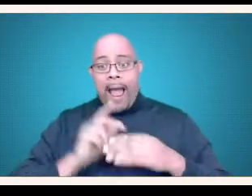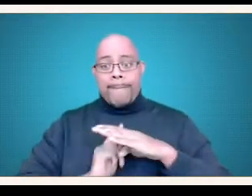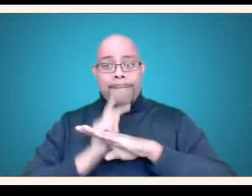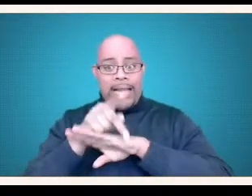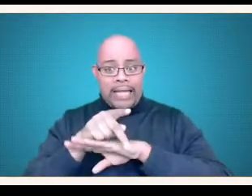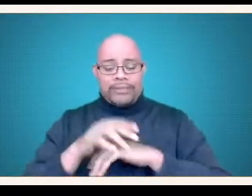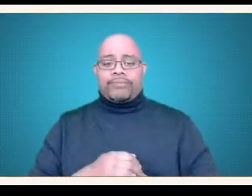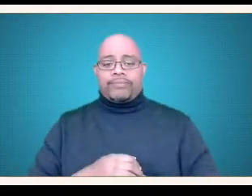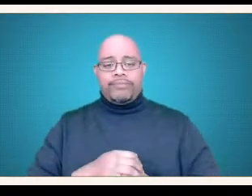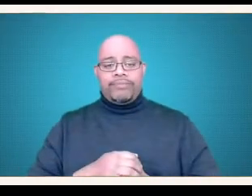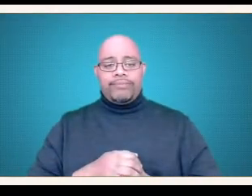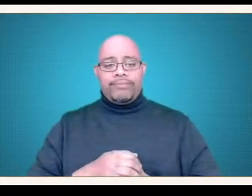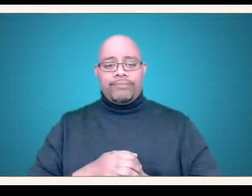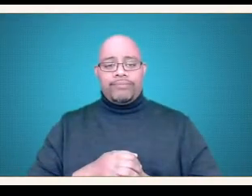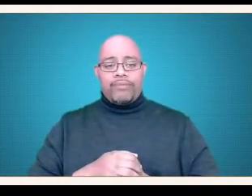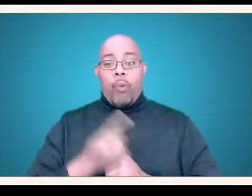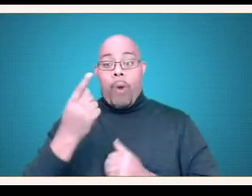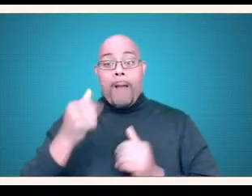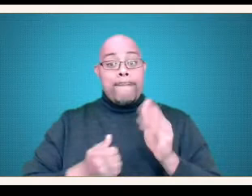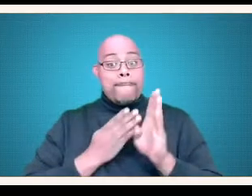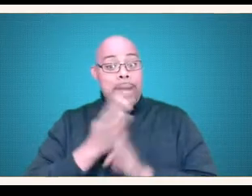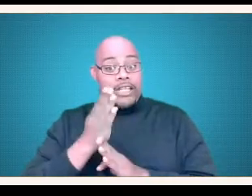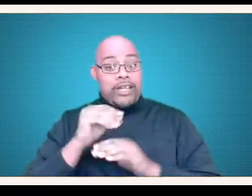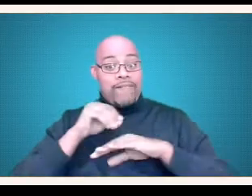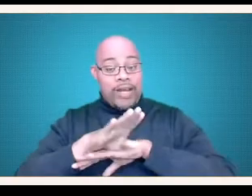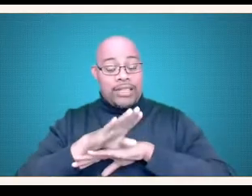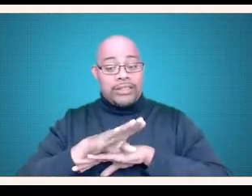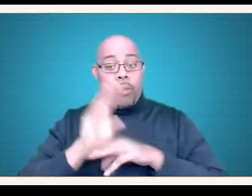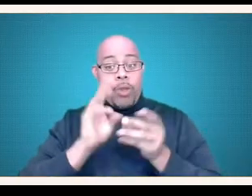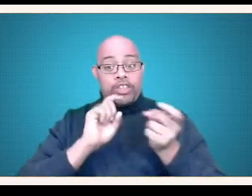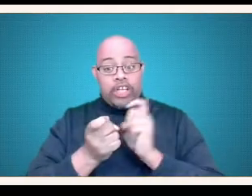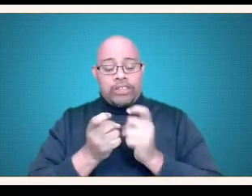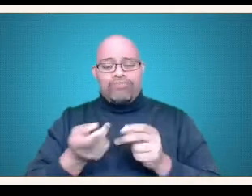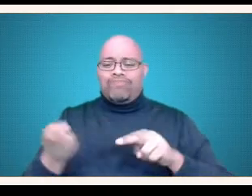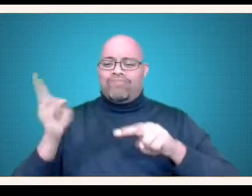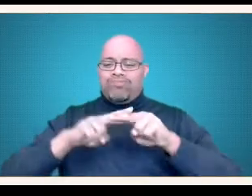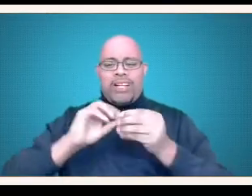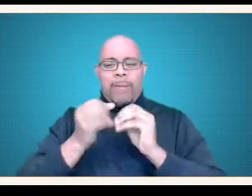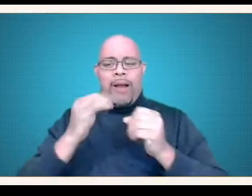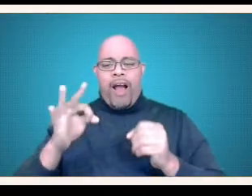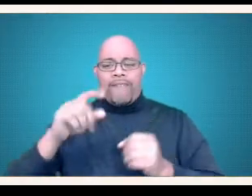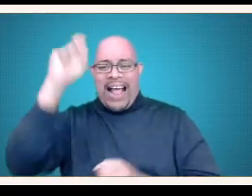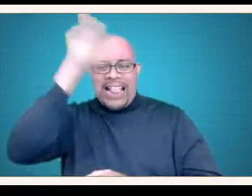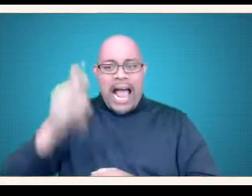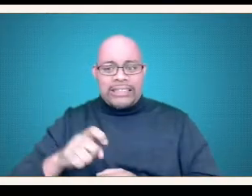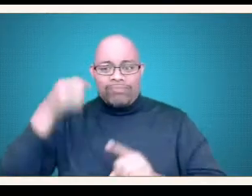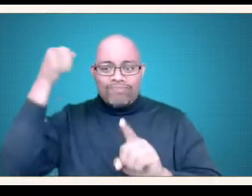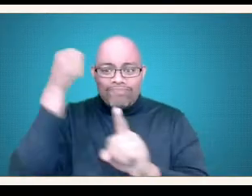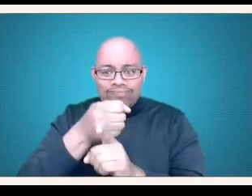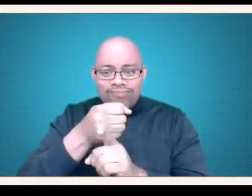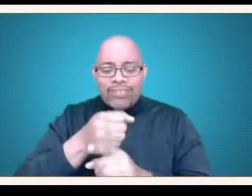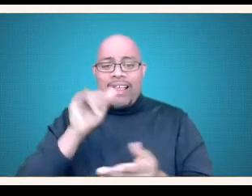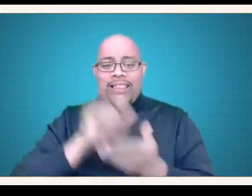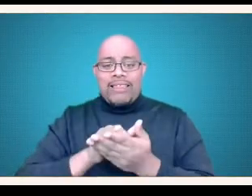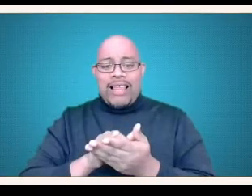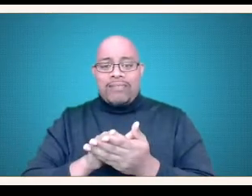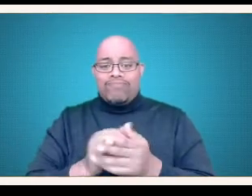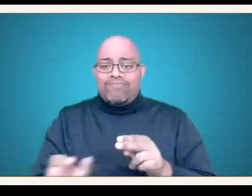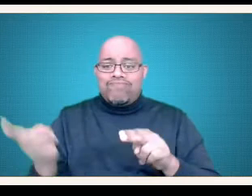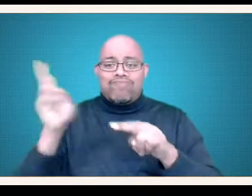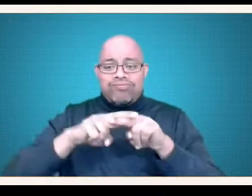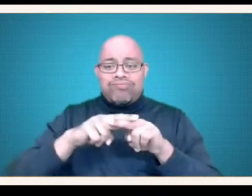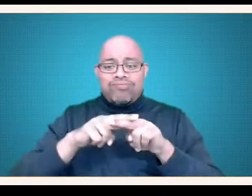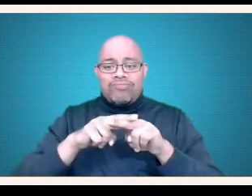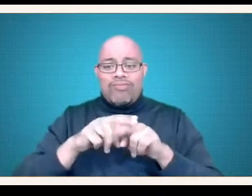in animals and changes in vegetation. One of the major effects of climate change is a strong increase in the number of lightnings in the Arctic, and this